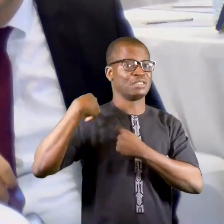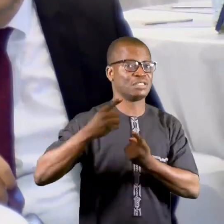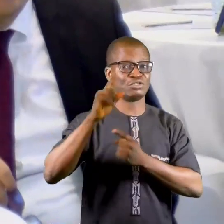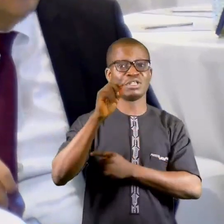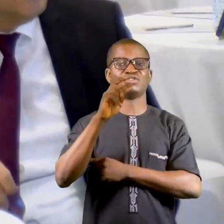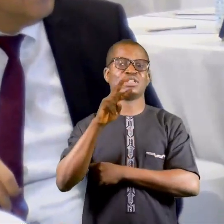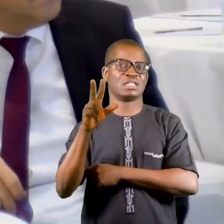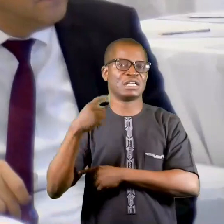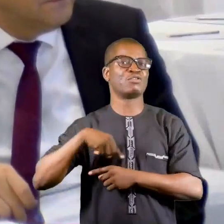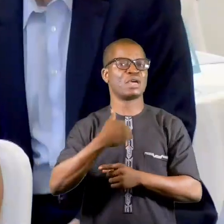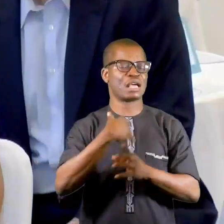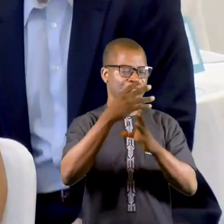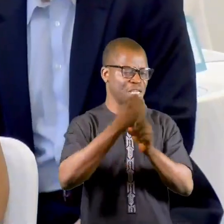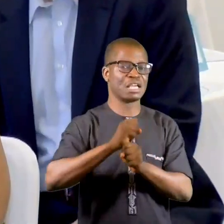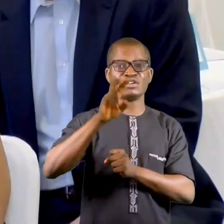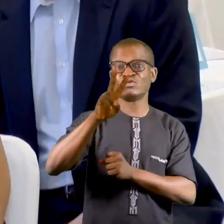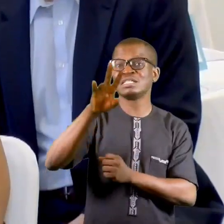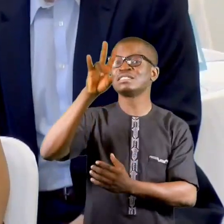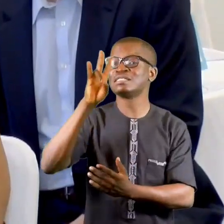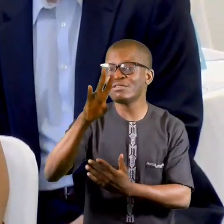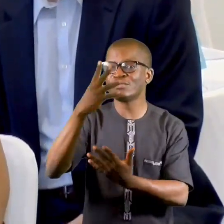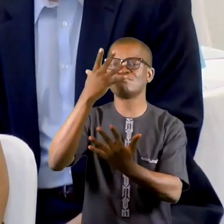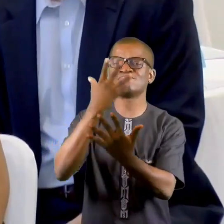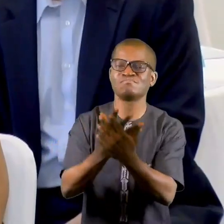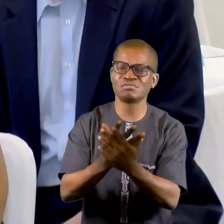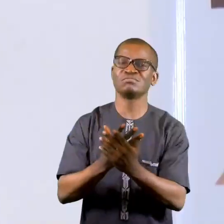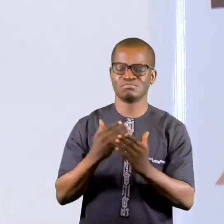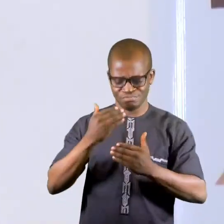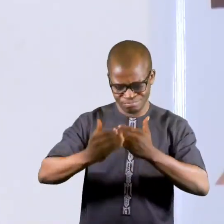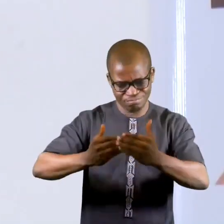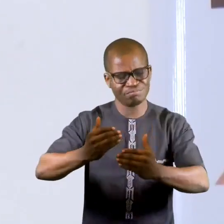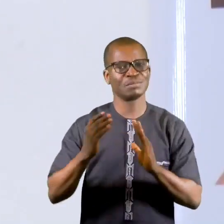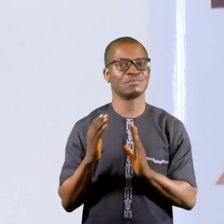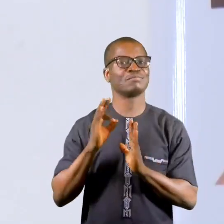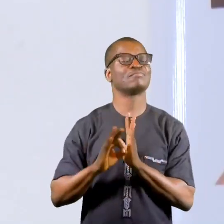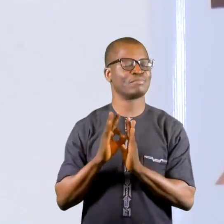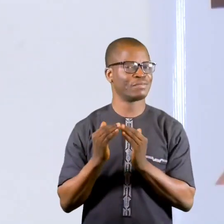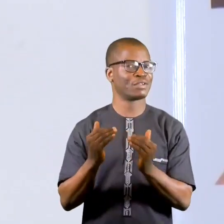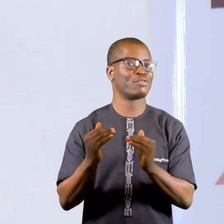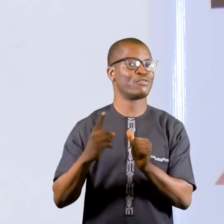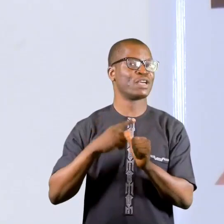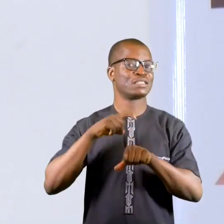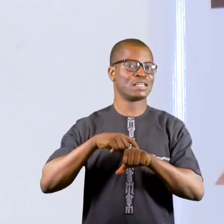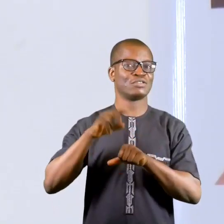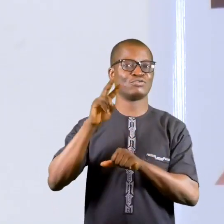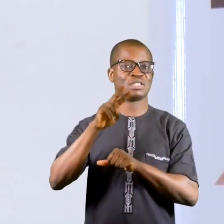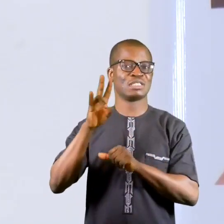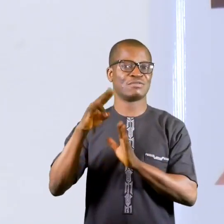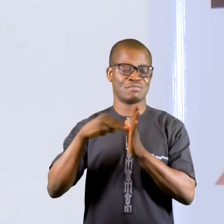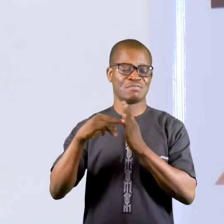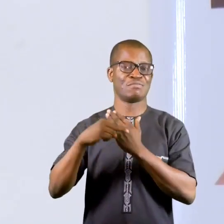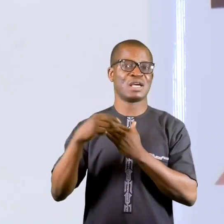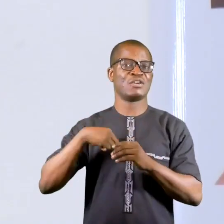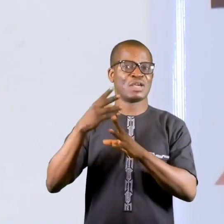in 2023, we have secured 27 convictions and counting. For the first time, on the 27th